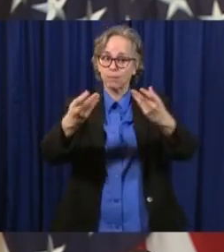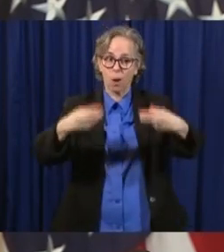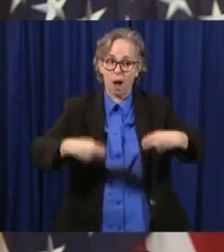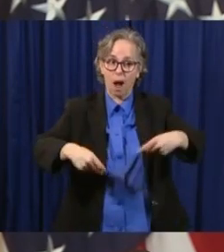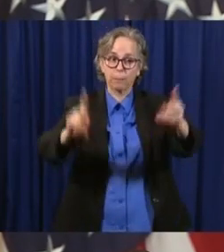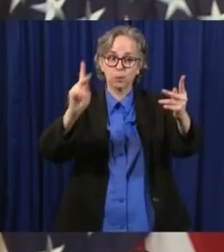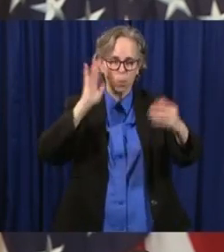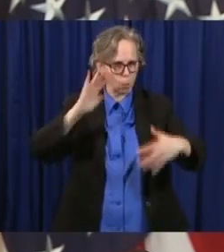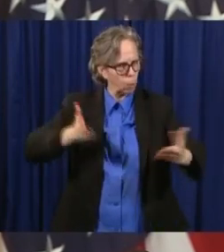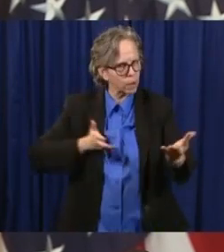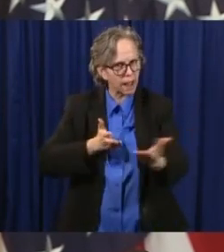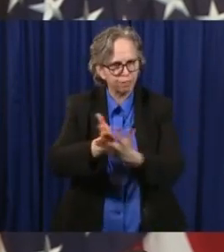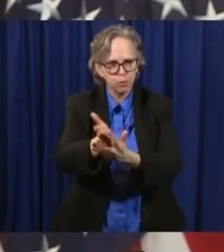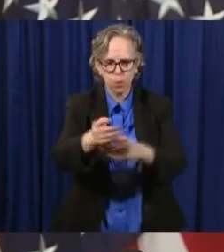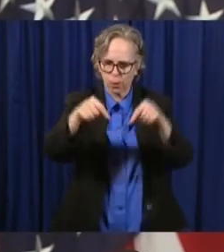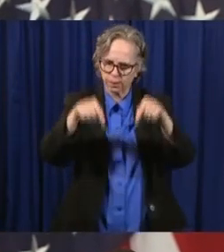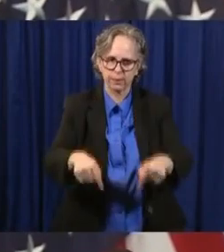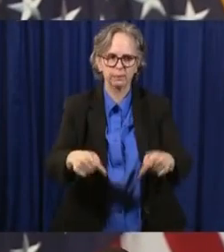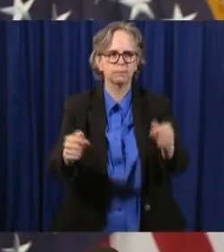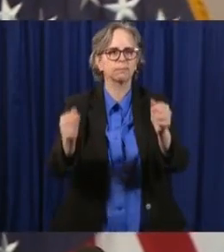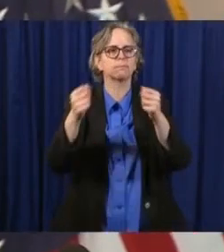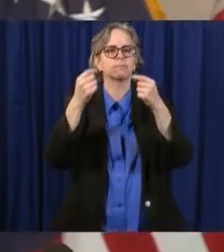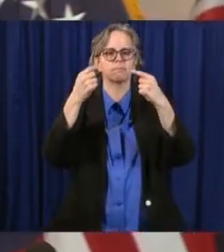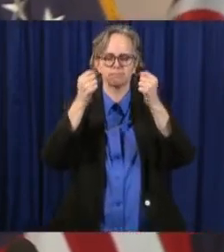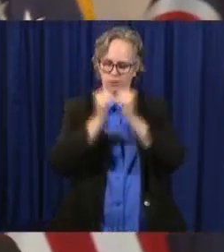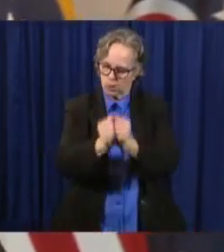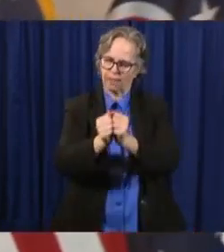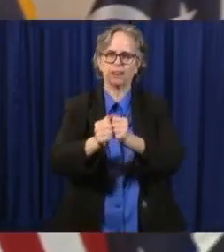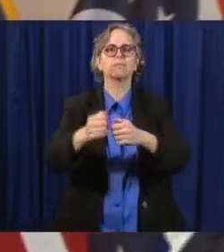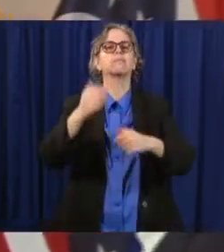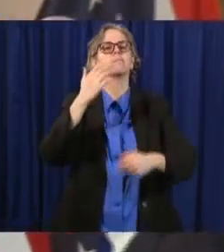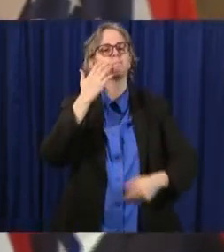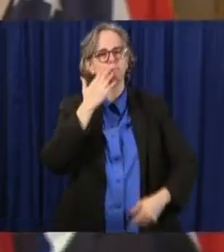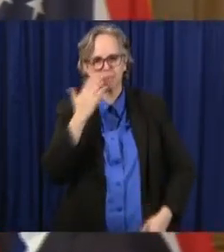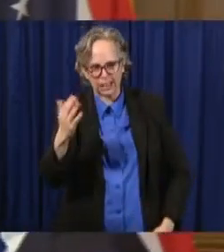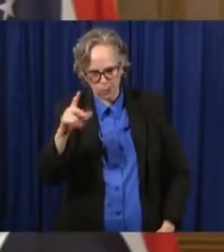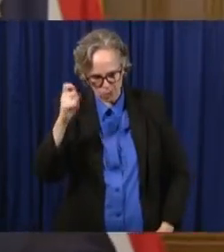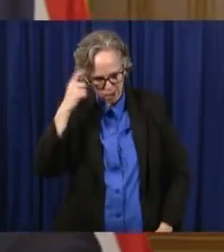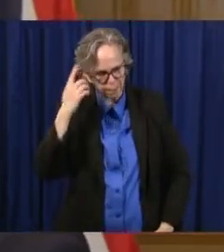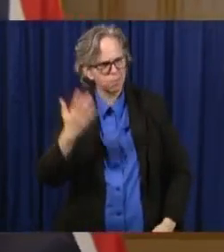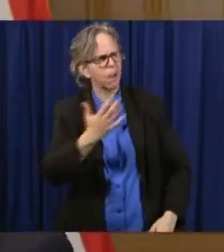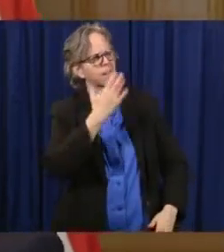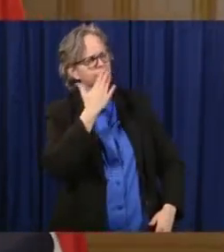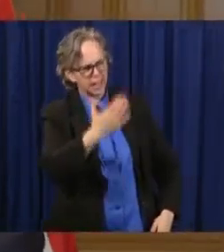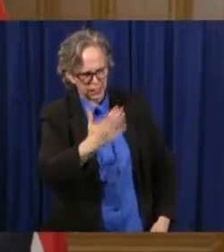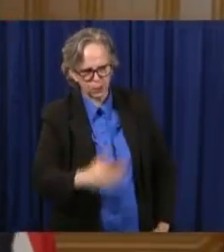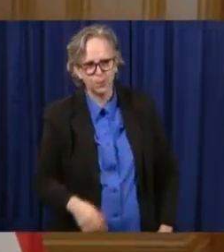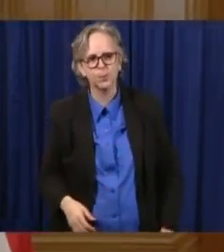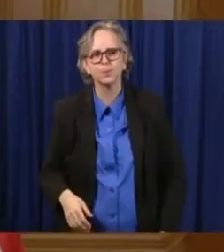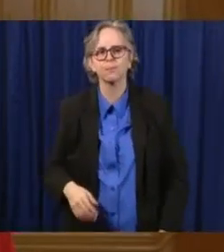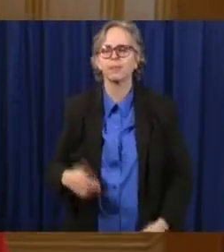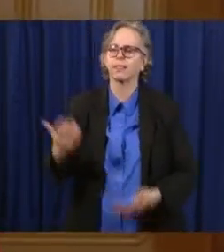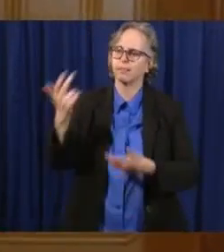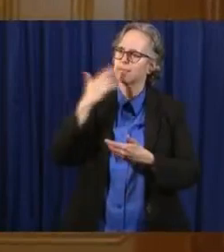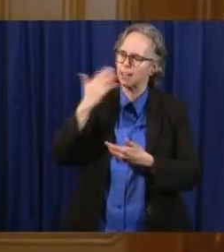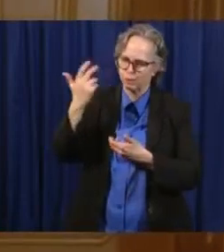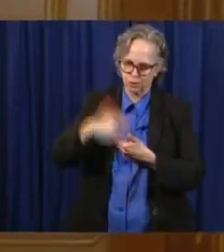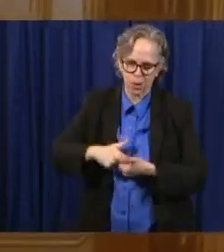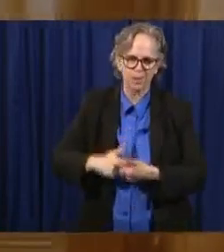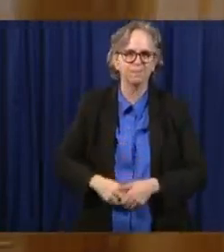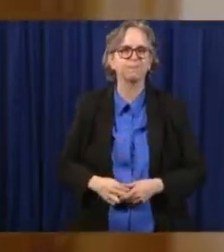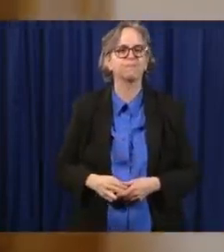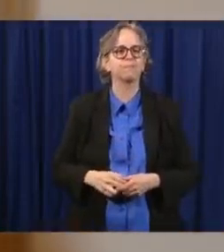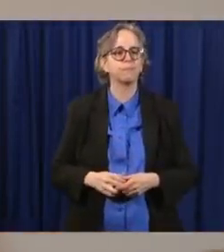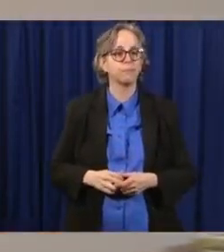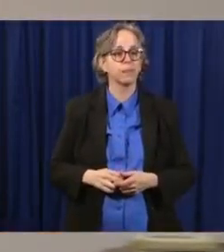together. Thank you, Governor, for the time. Thanks, Director. Appreciate it. Thanks for joining us. Lieutenant